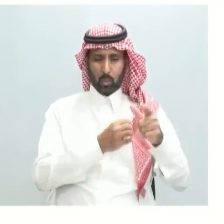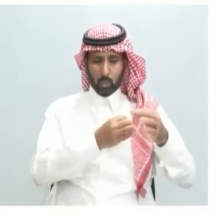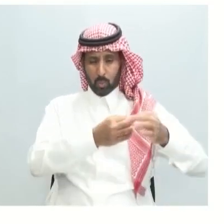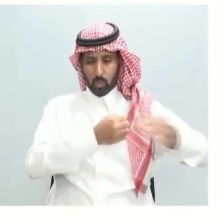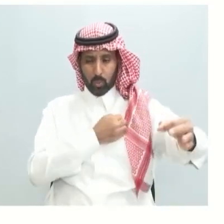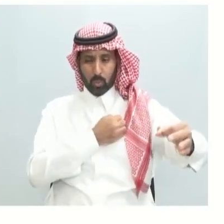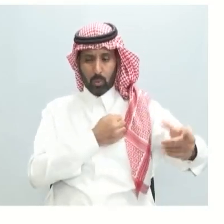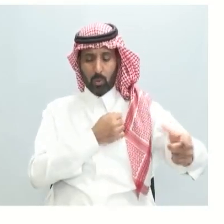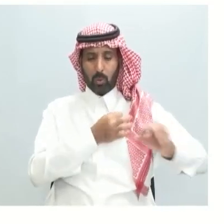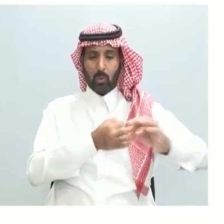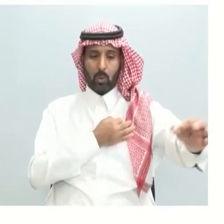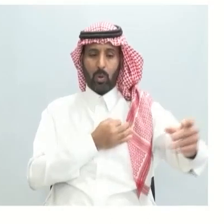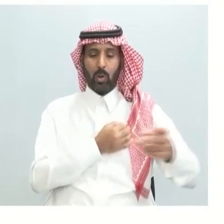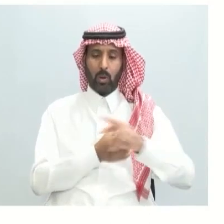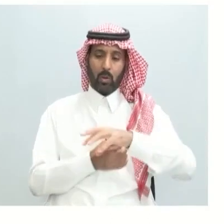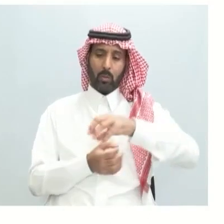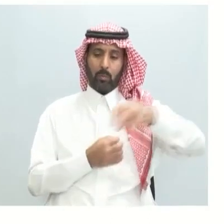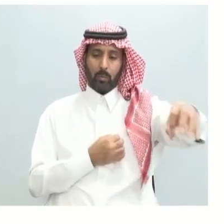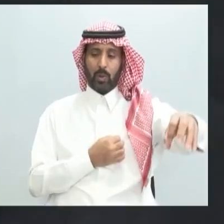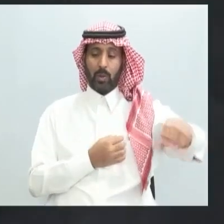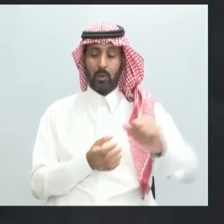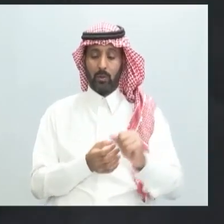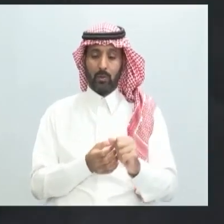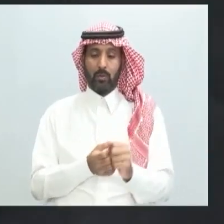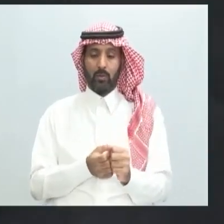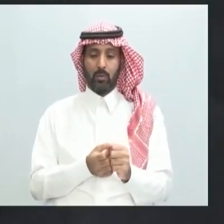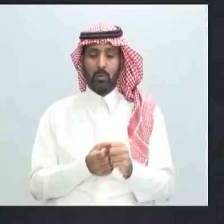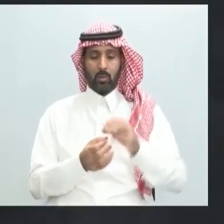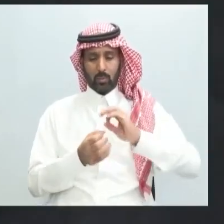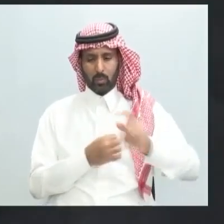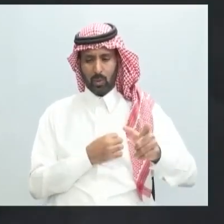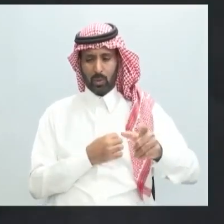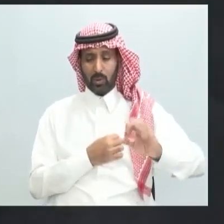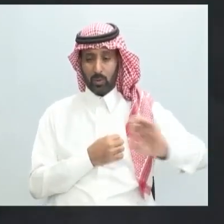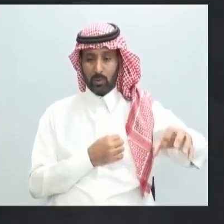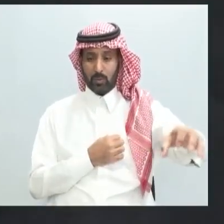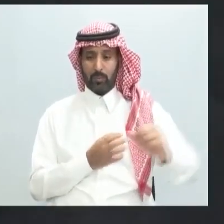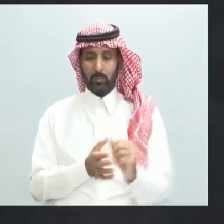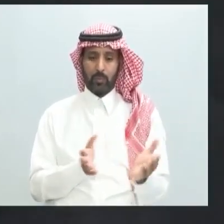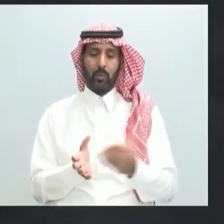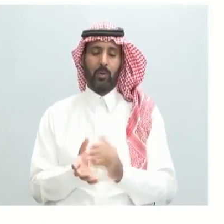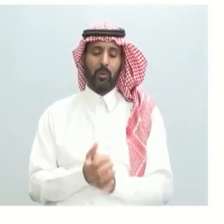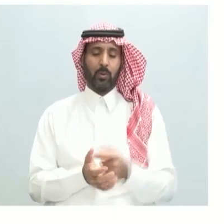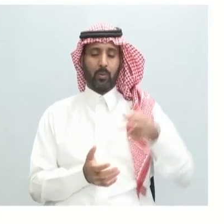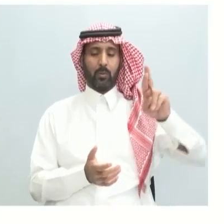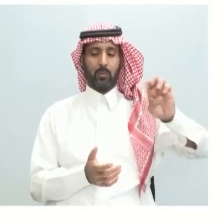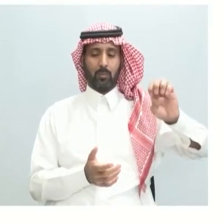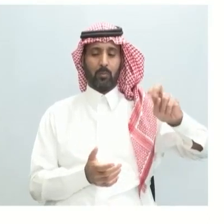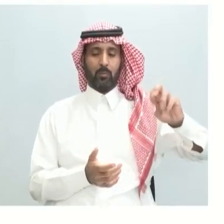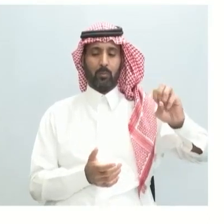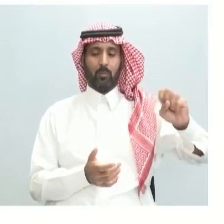Yes, it's the word remote. So remote means something that is far away and